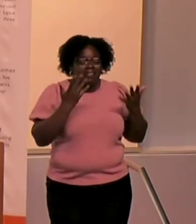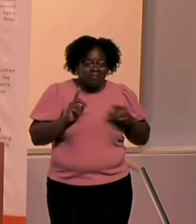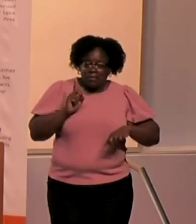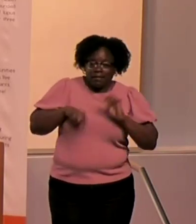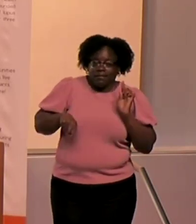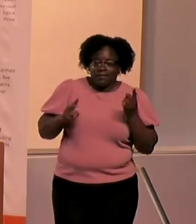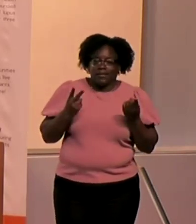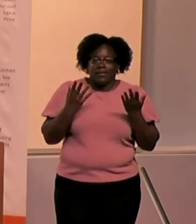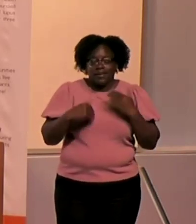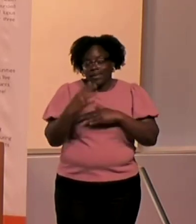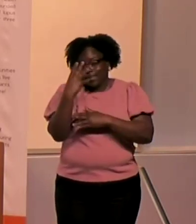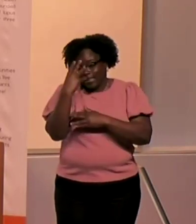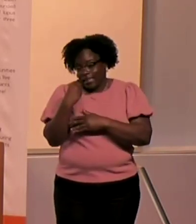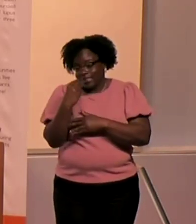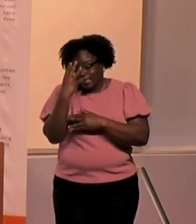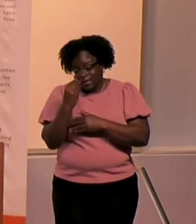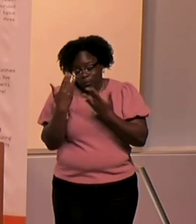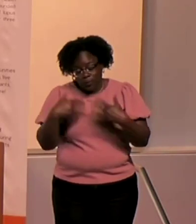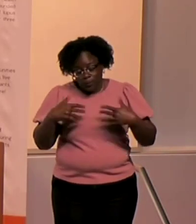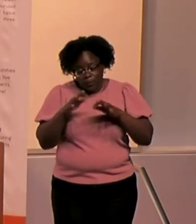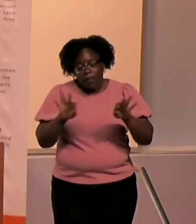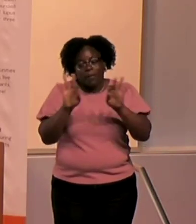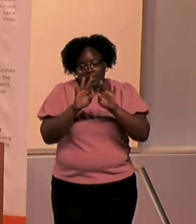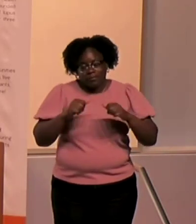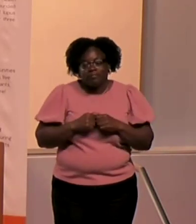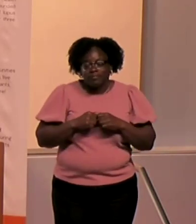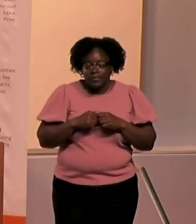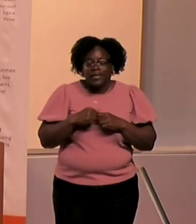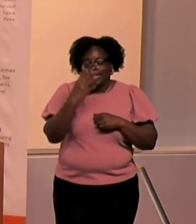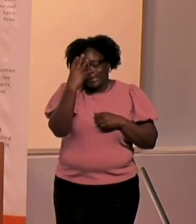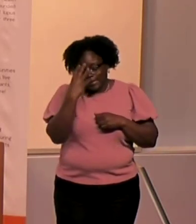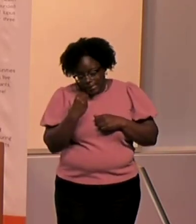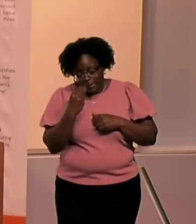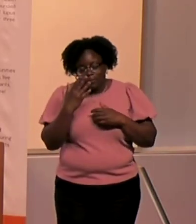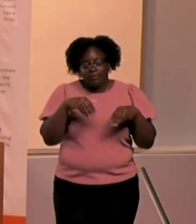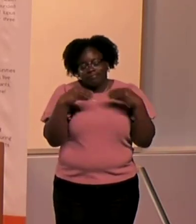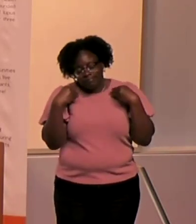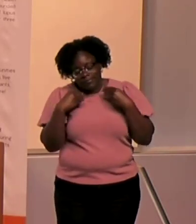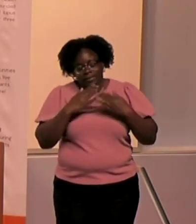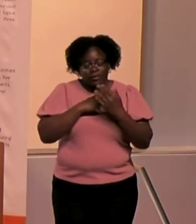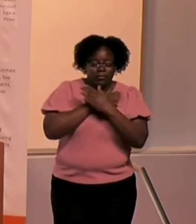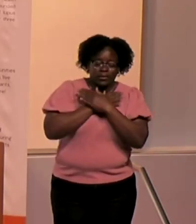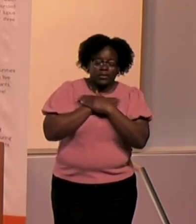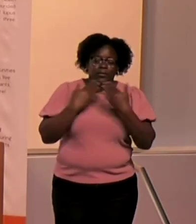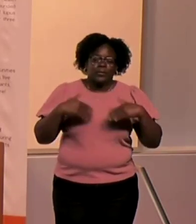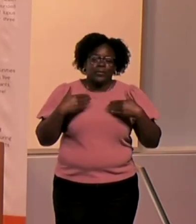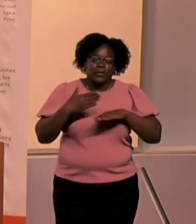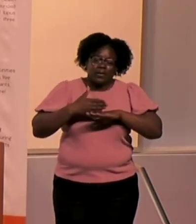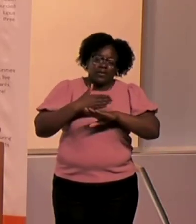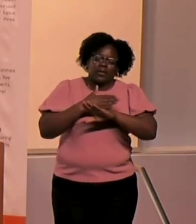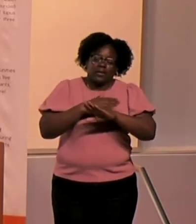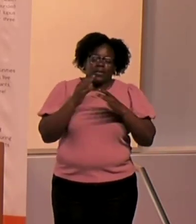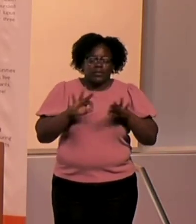Sleep, very, very important. I had to sleep in and miss out on a few things, but the sleep made it